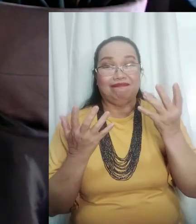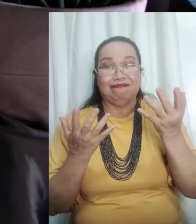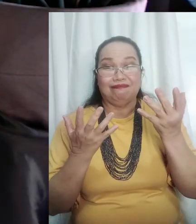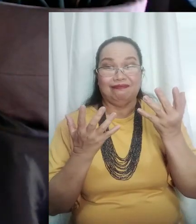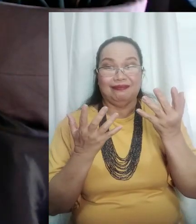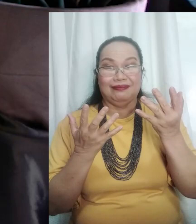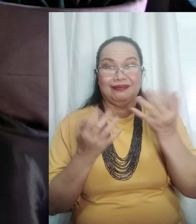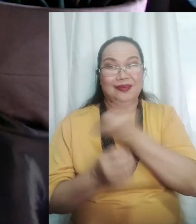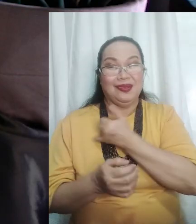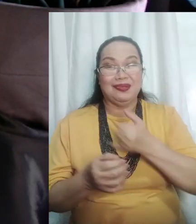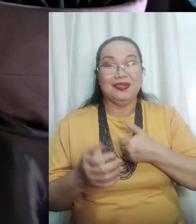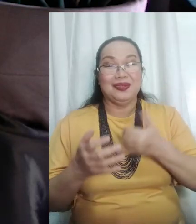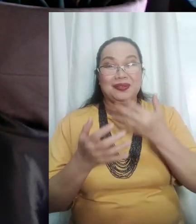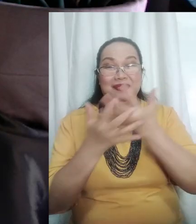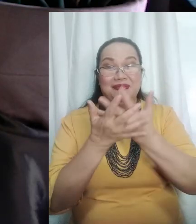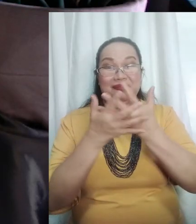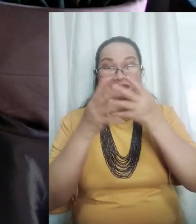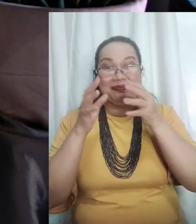better word,